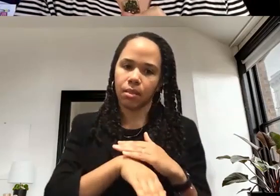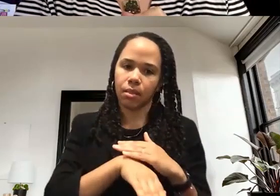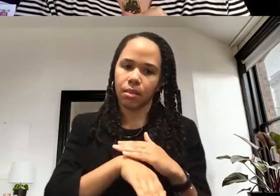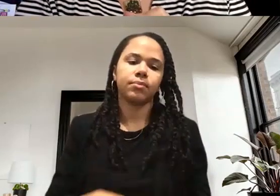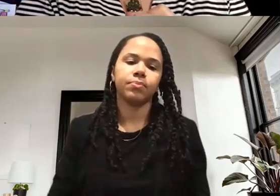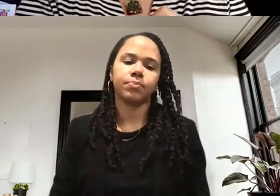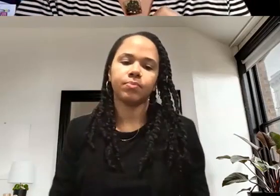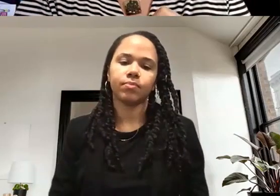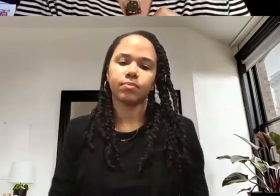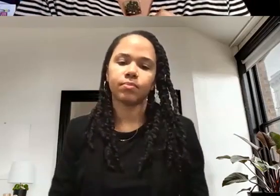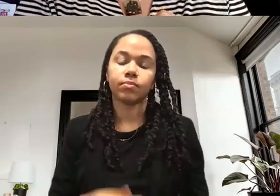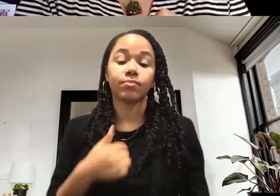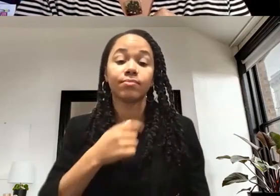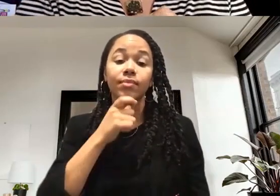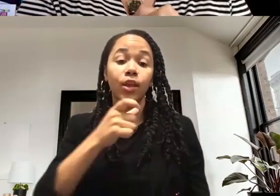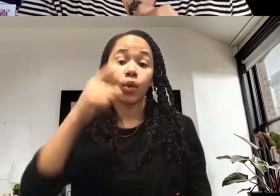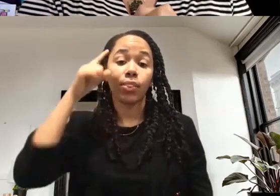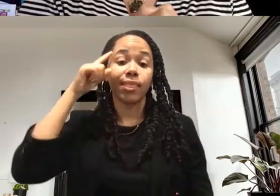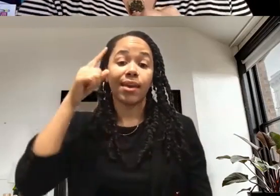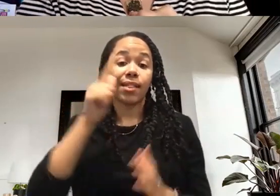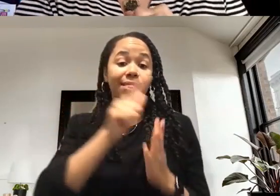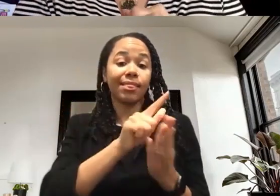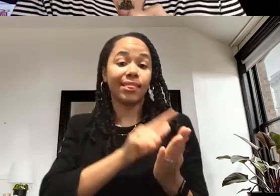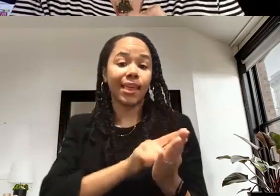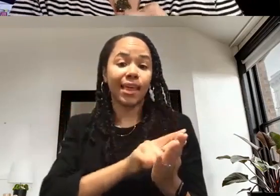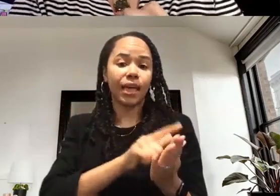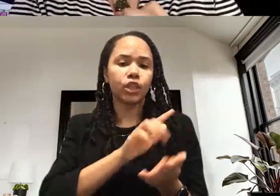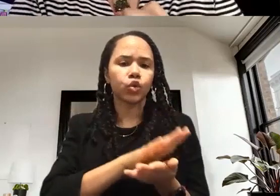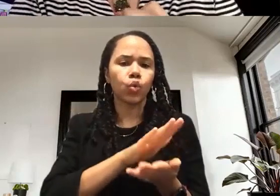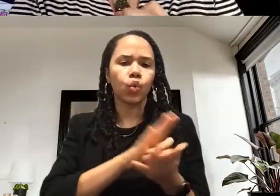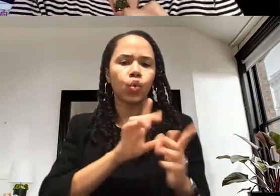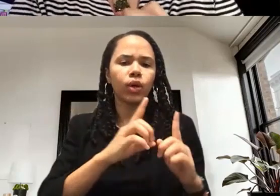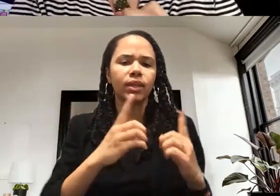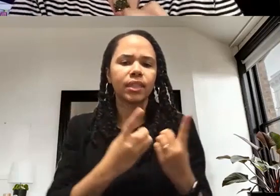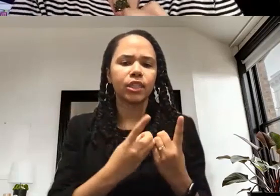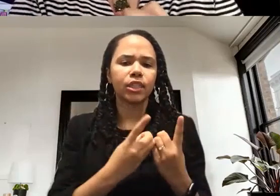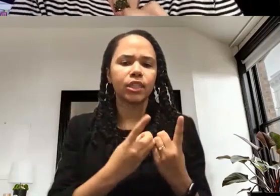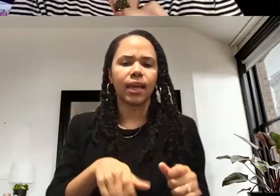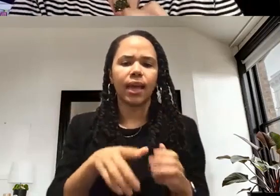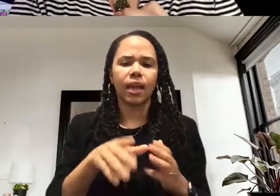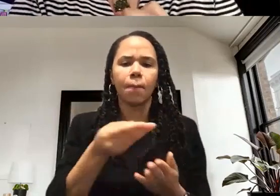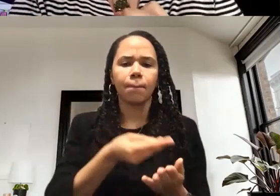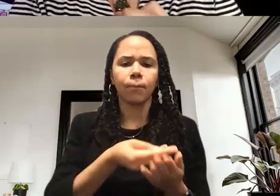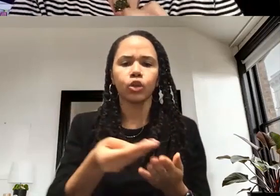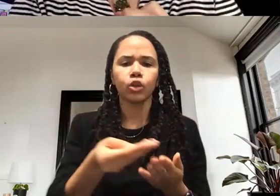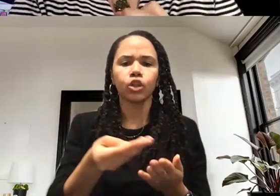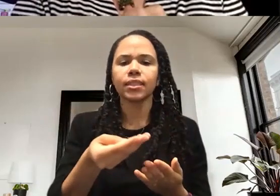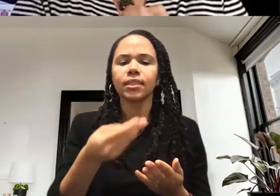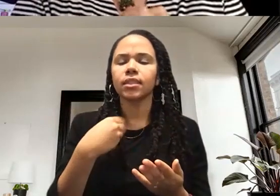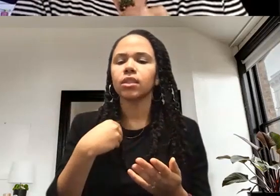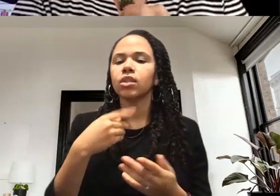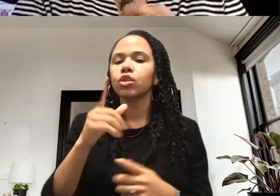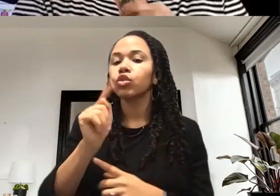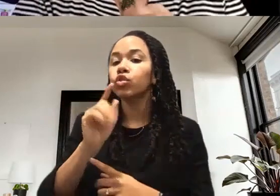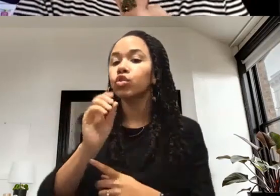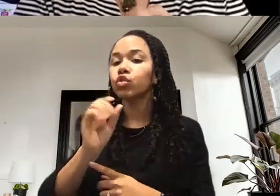think legally a school district should really even be purchasing tools that aren't accessible.